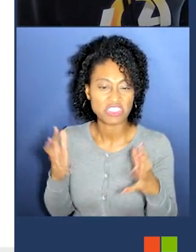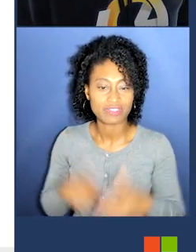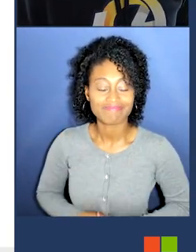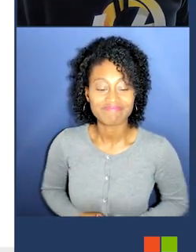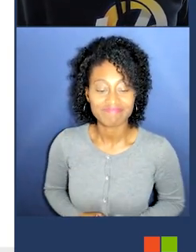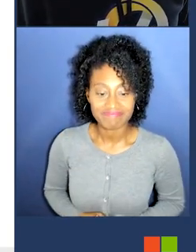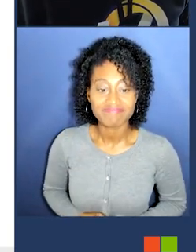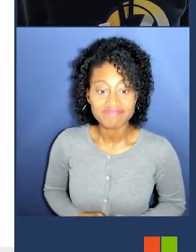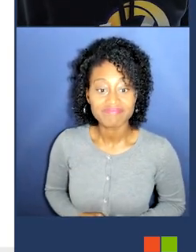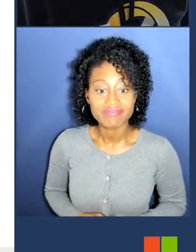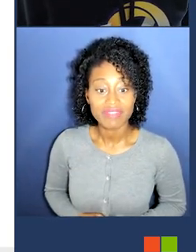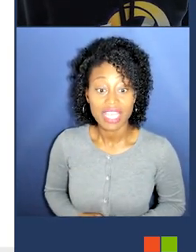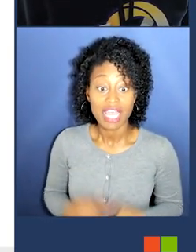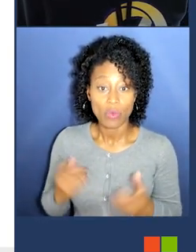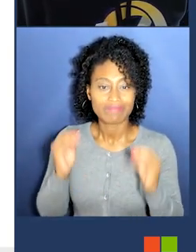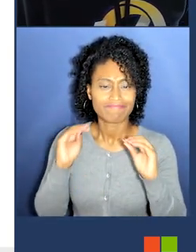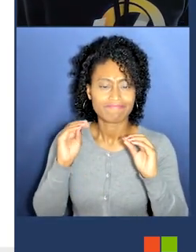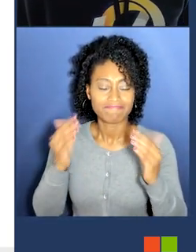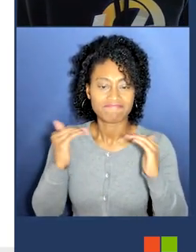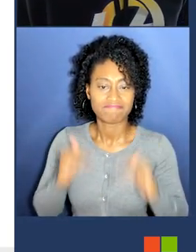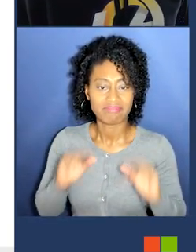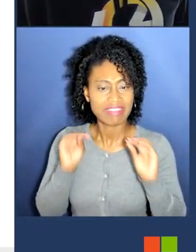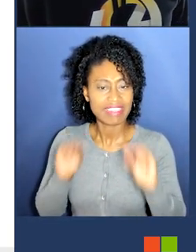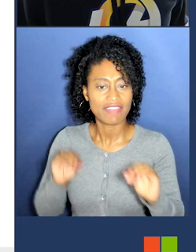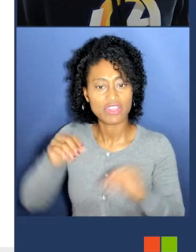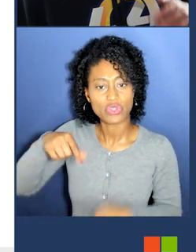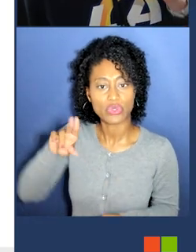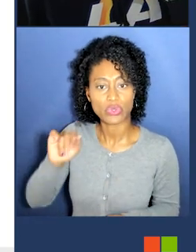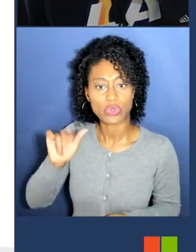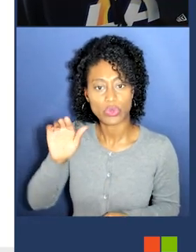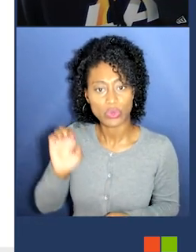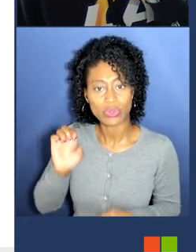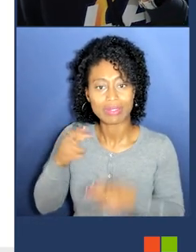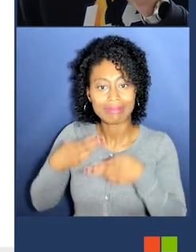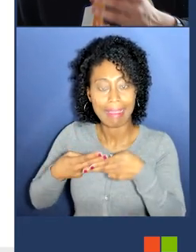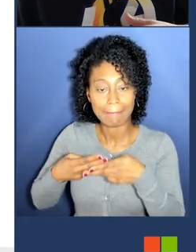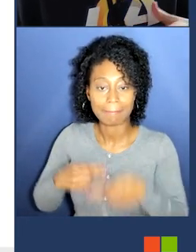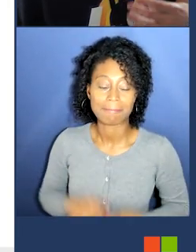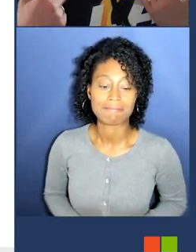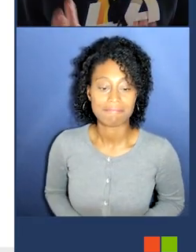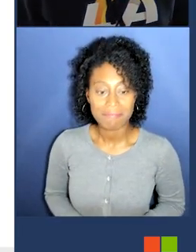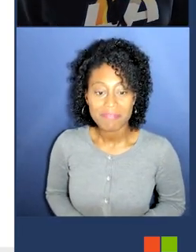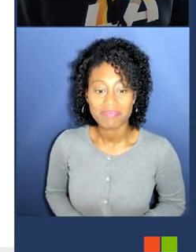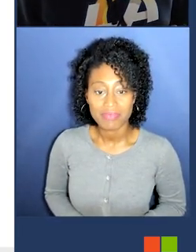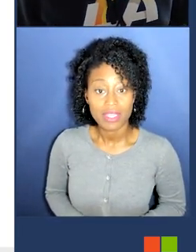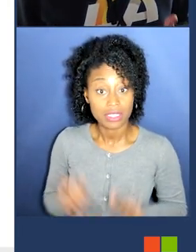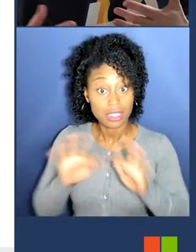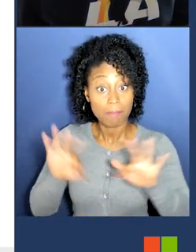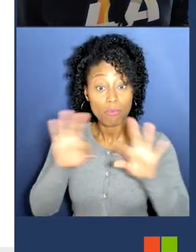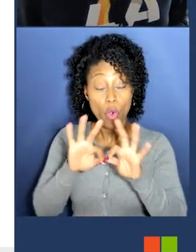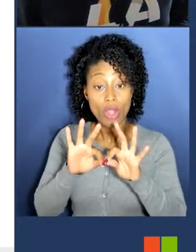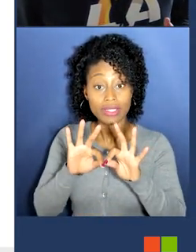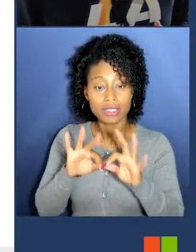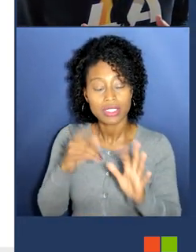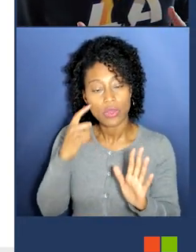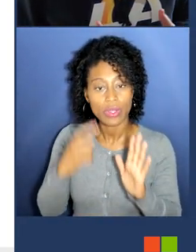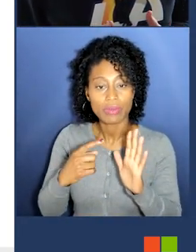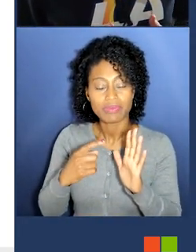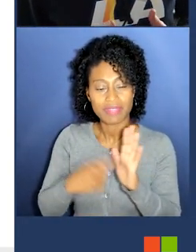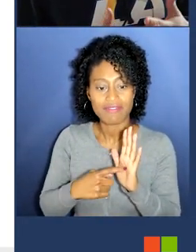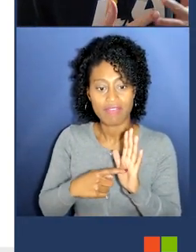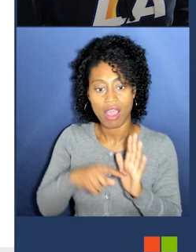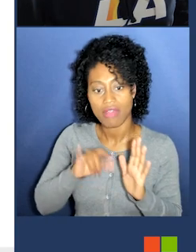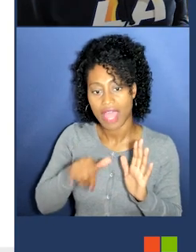We need to give it a queue name and a connection string. The queue name is important because it identifies the queue where it needs to put